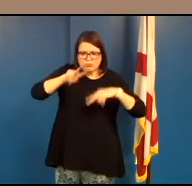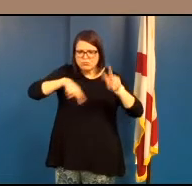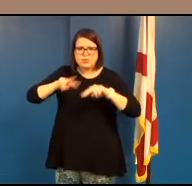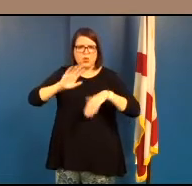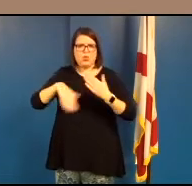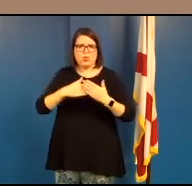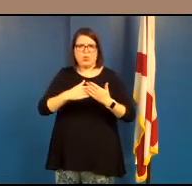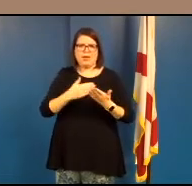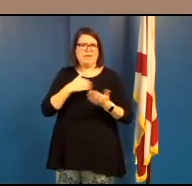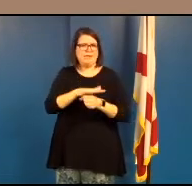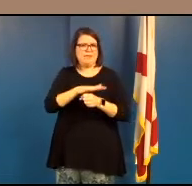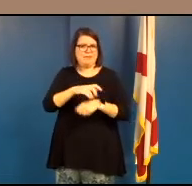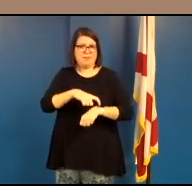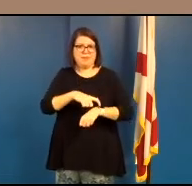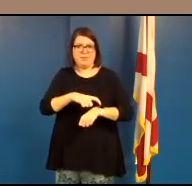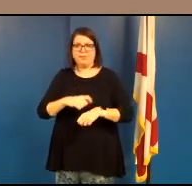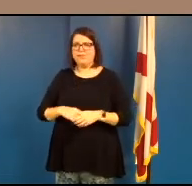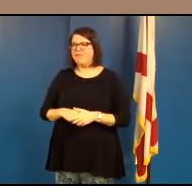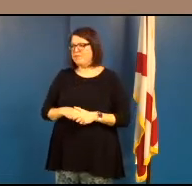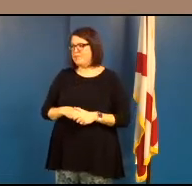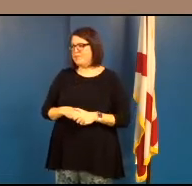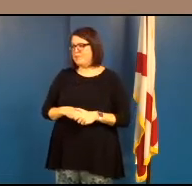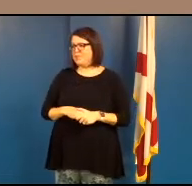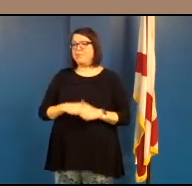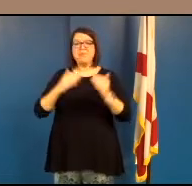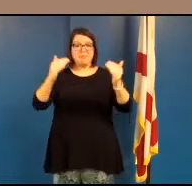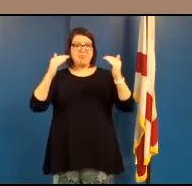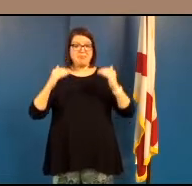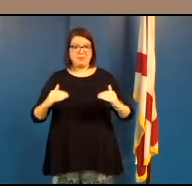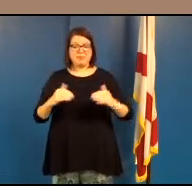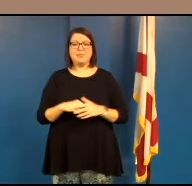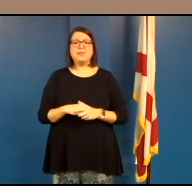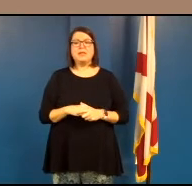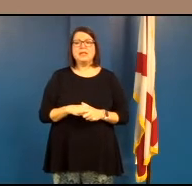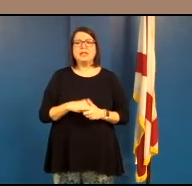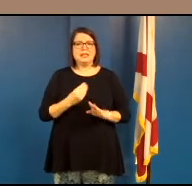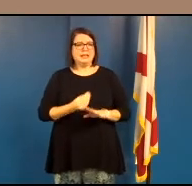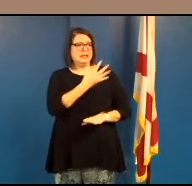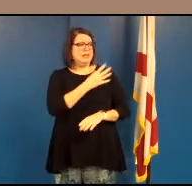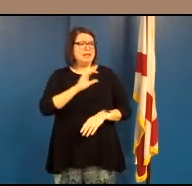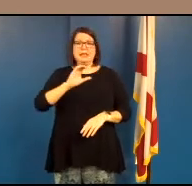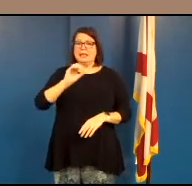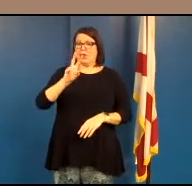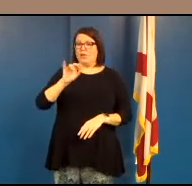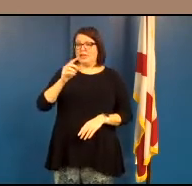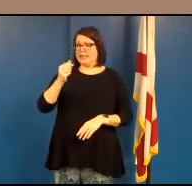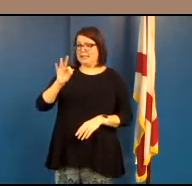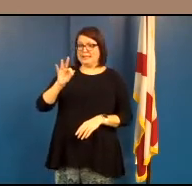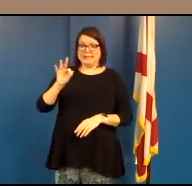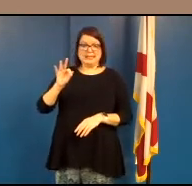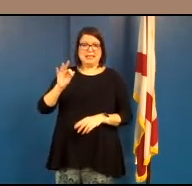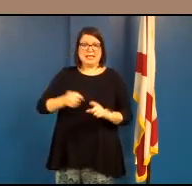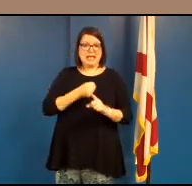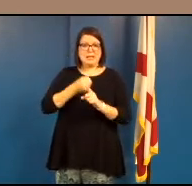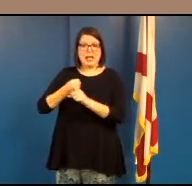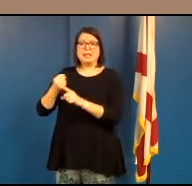So COVID, I mentioned before the COVID-19 impacts. And so as of right now, as we sit here, the Capitol